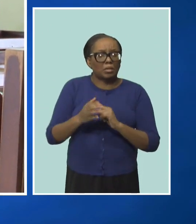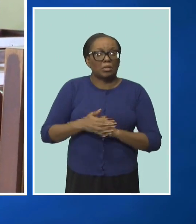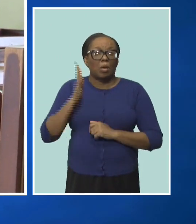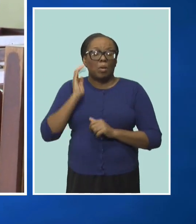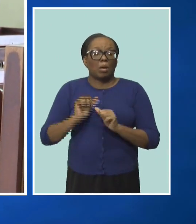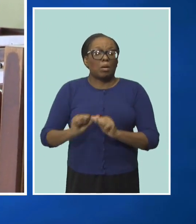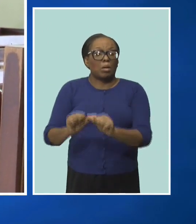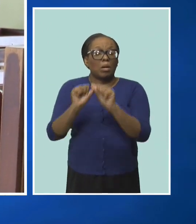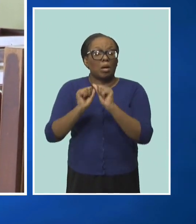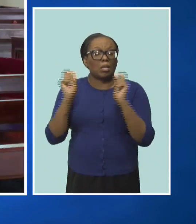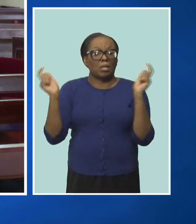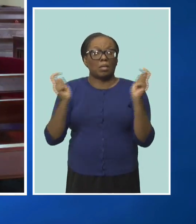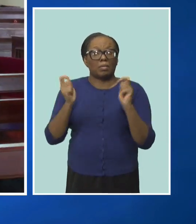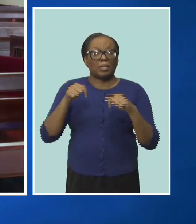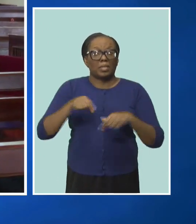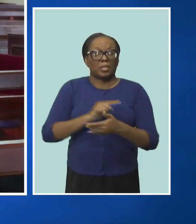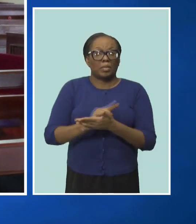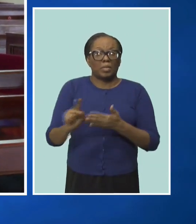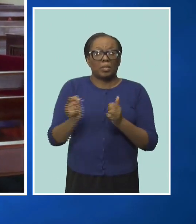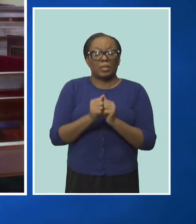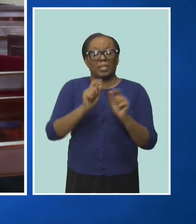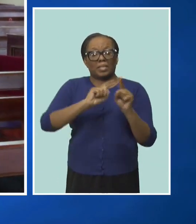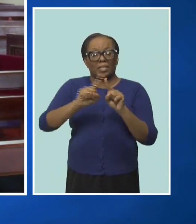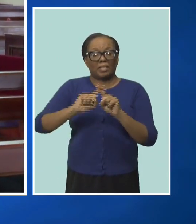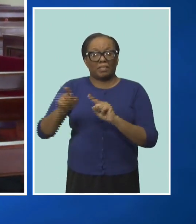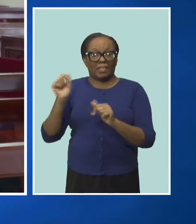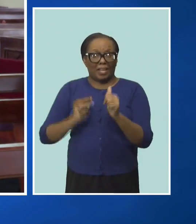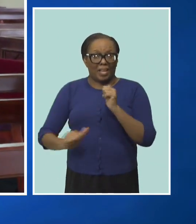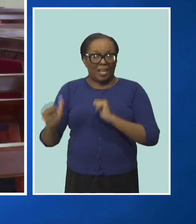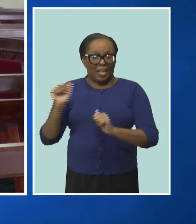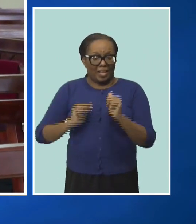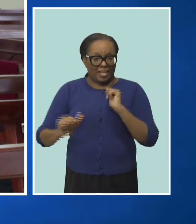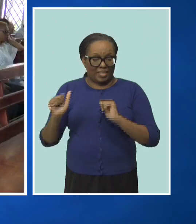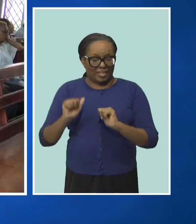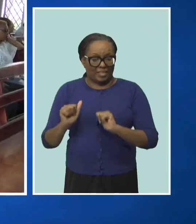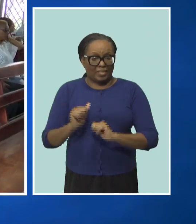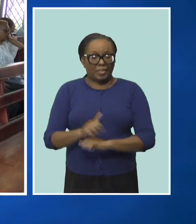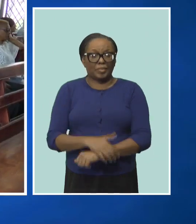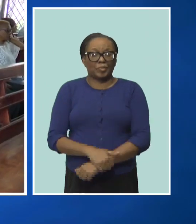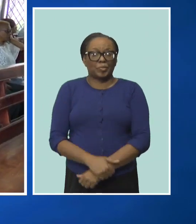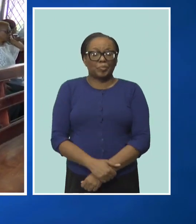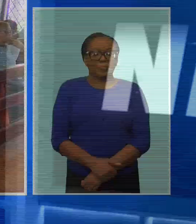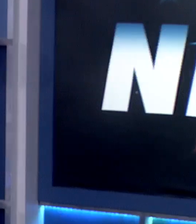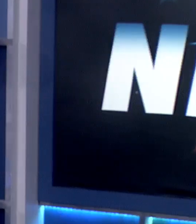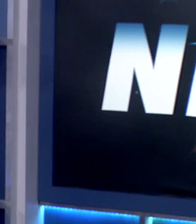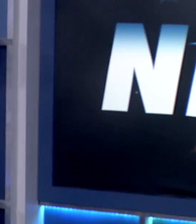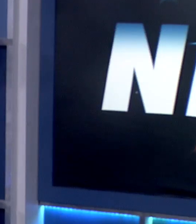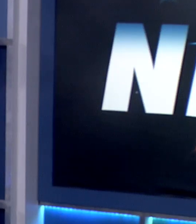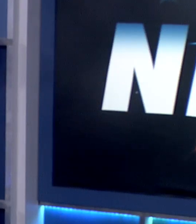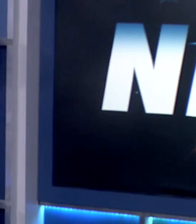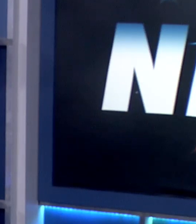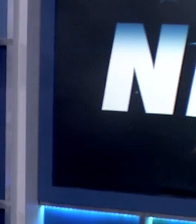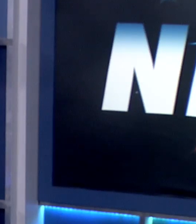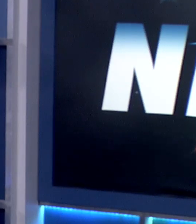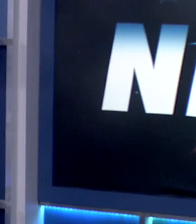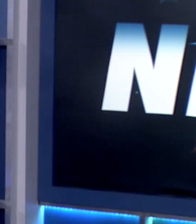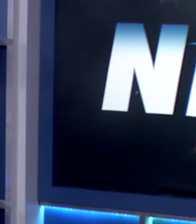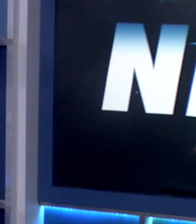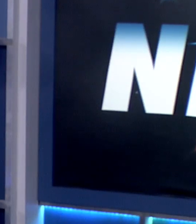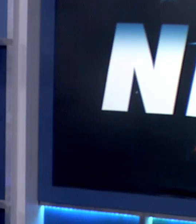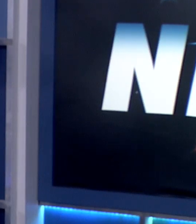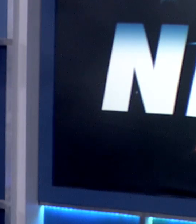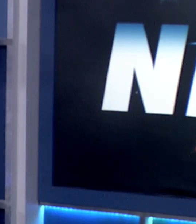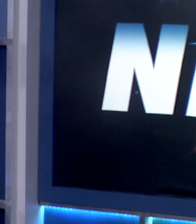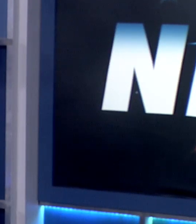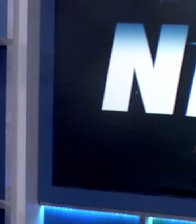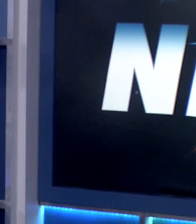celebrations throughout the week with multiple activities. Sean Farrell, CBC News. Well, coming up, organizers of